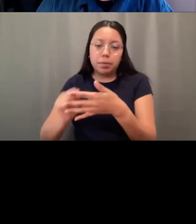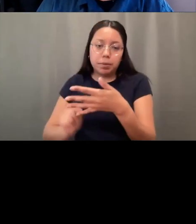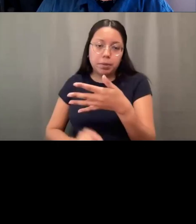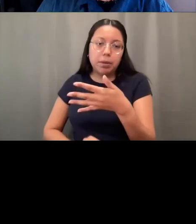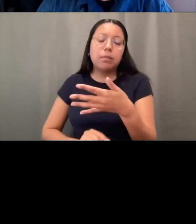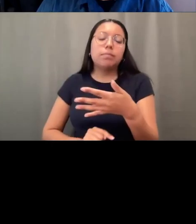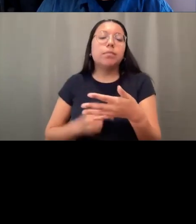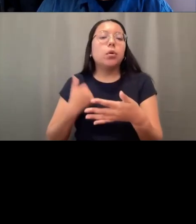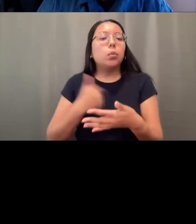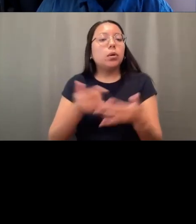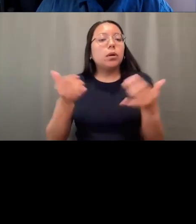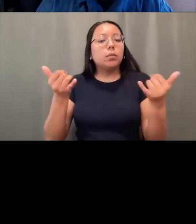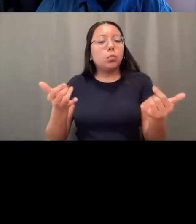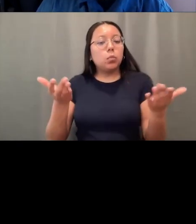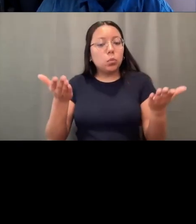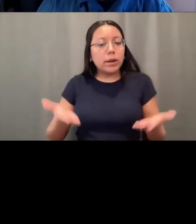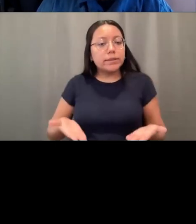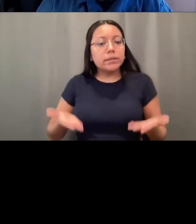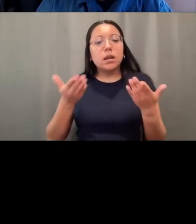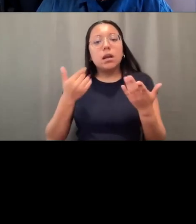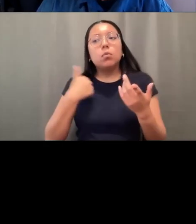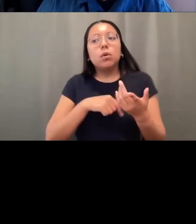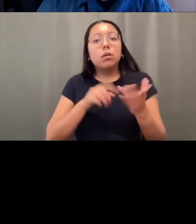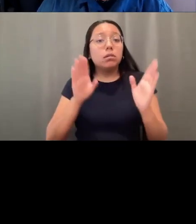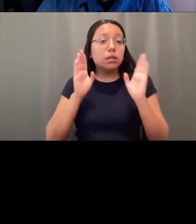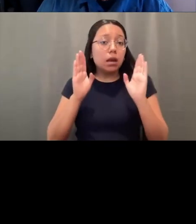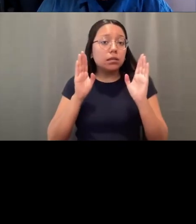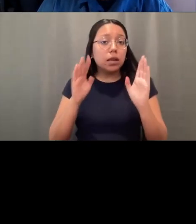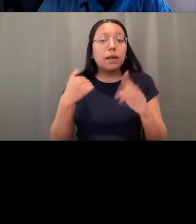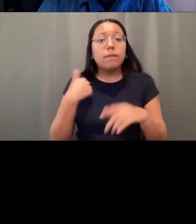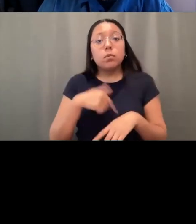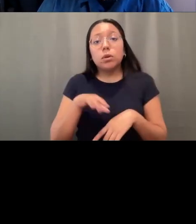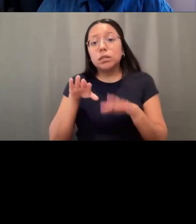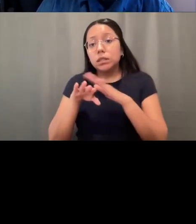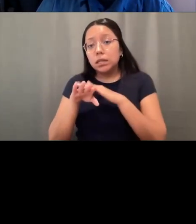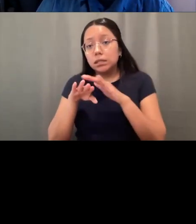by being present, being attentive, being accessible. Yeah.